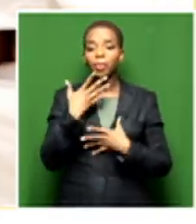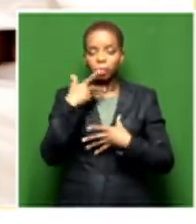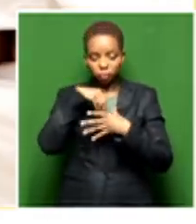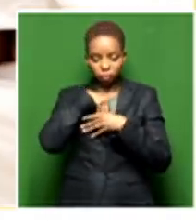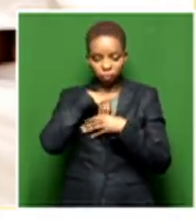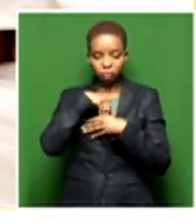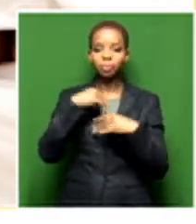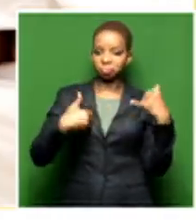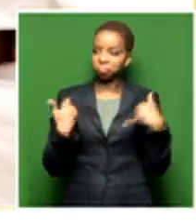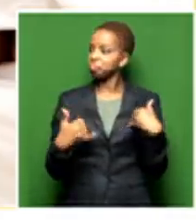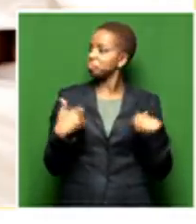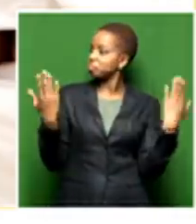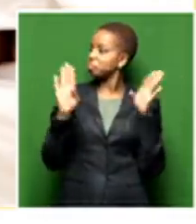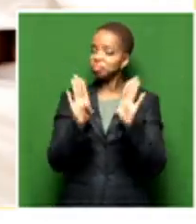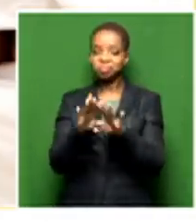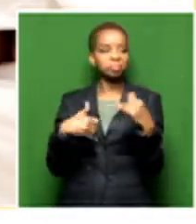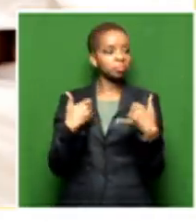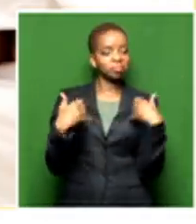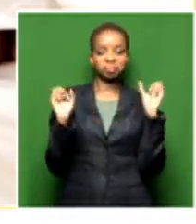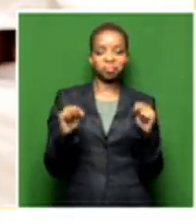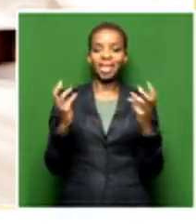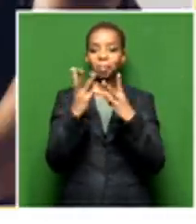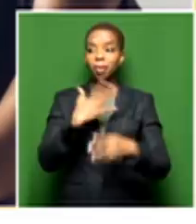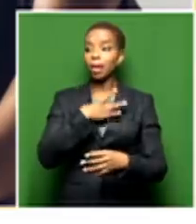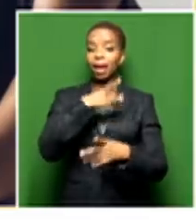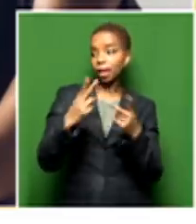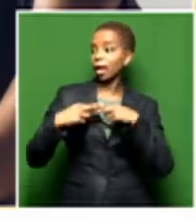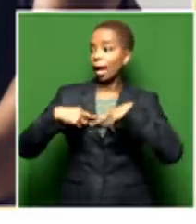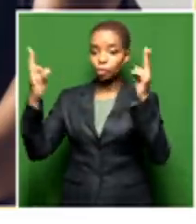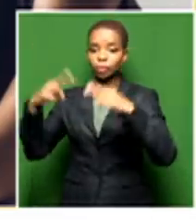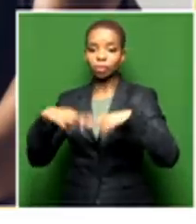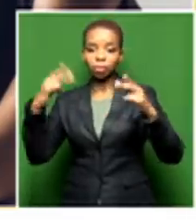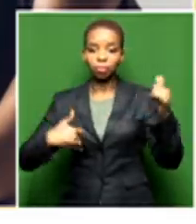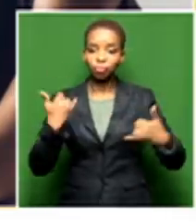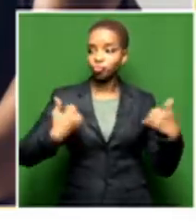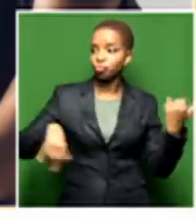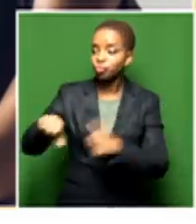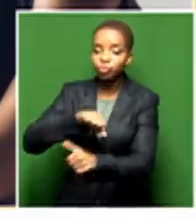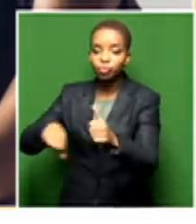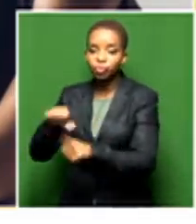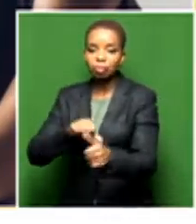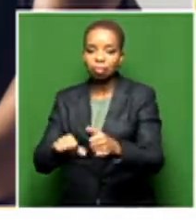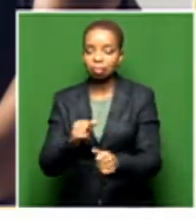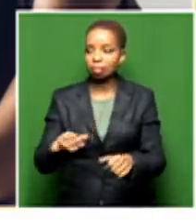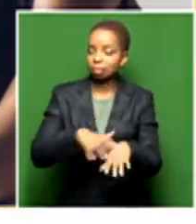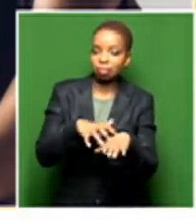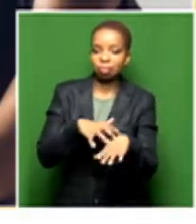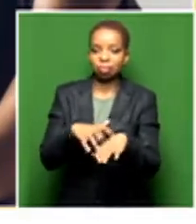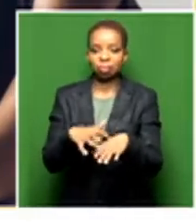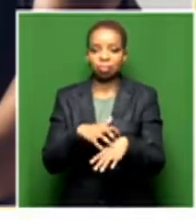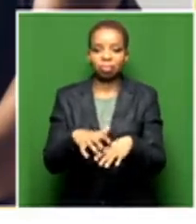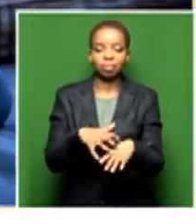quite enjoying the lockdown, a lot of them, and people who are extroverted, who like to have the social interaction, are finding it quite